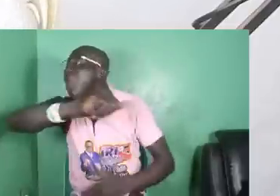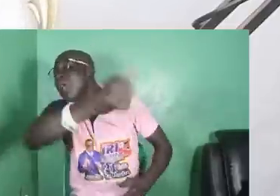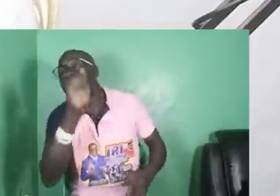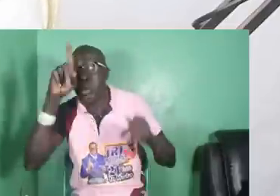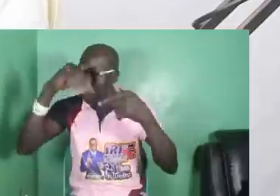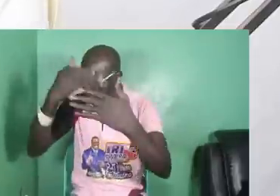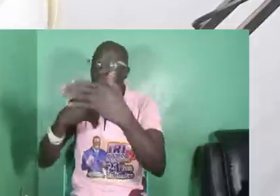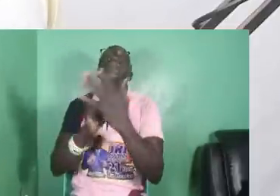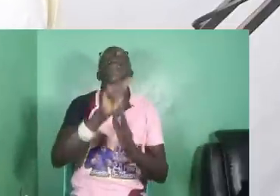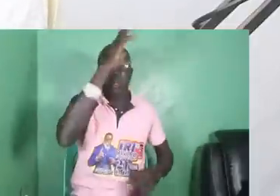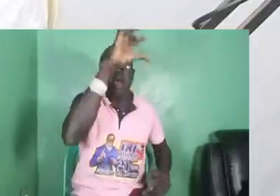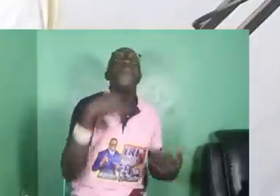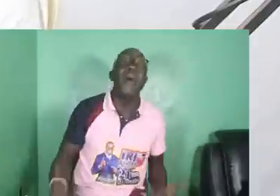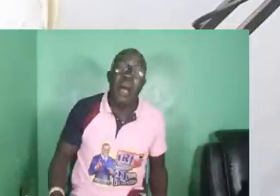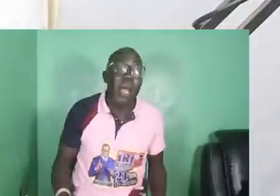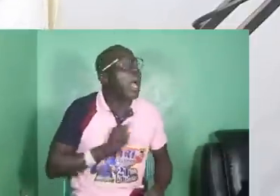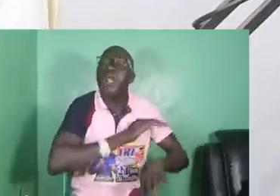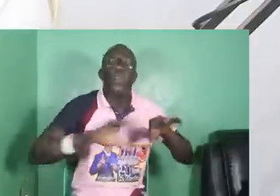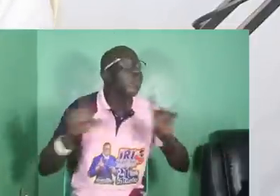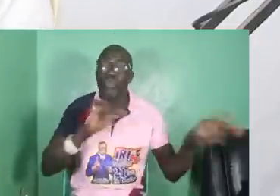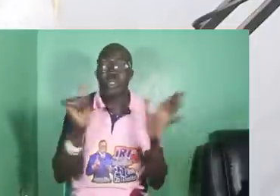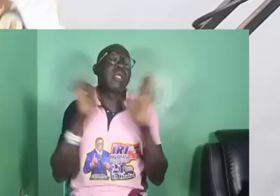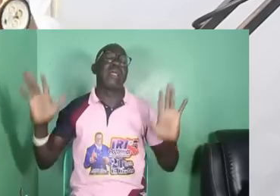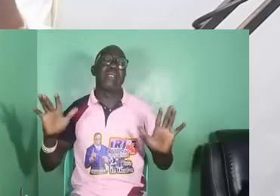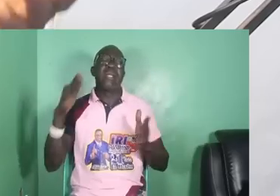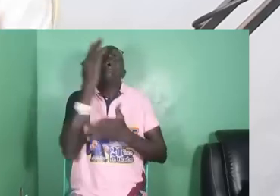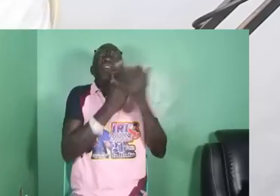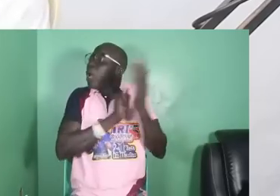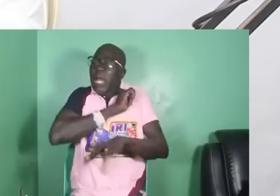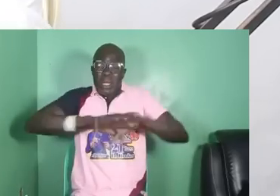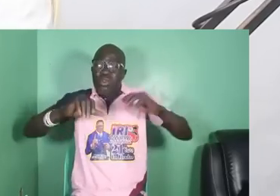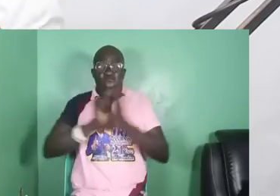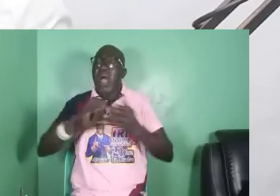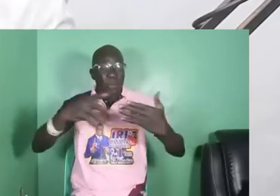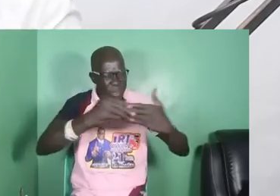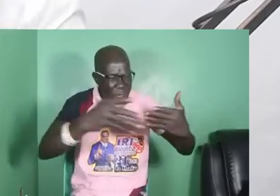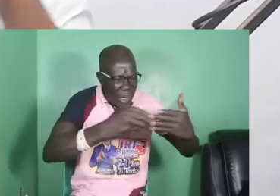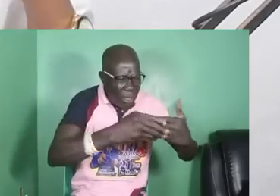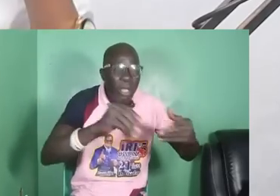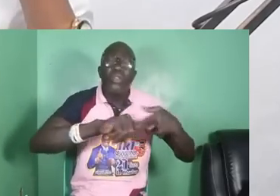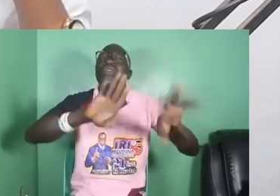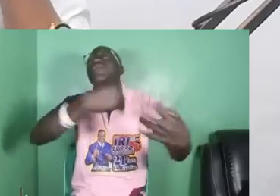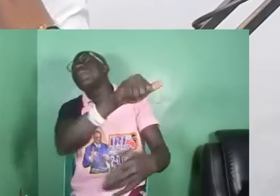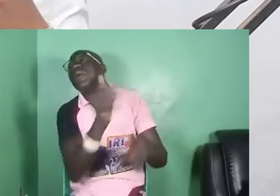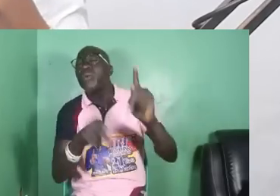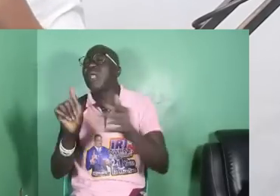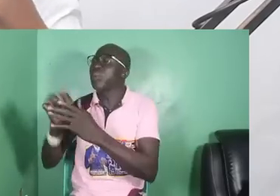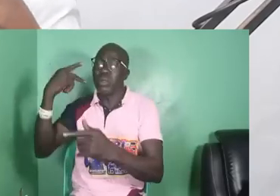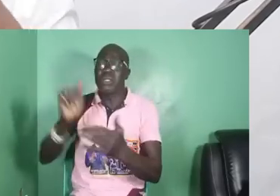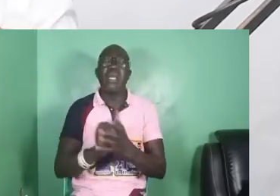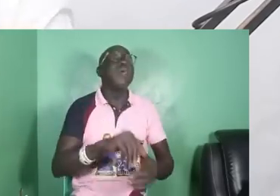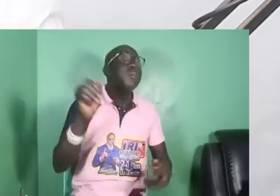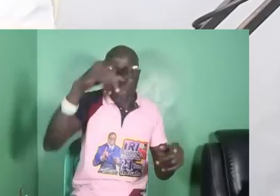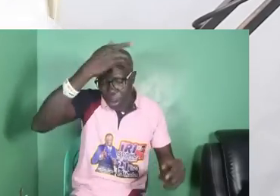want to go to the house. I'm not doing that. I want the ticket. Stand back, I don't want it. We don't have any ticket we give to people because you can see. So,